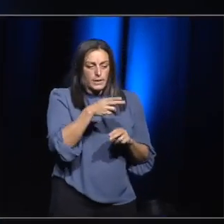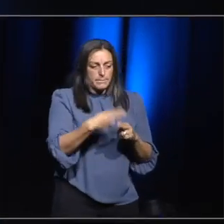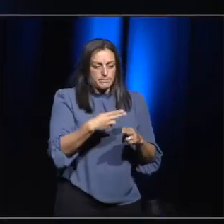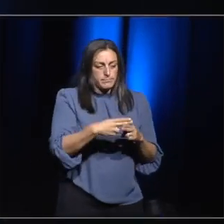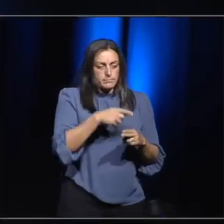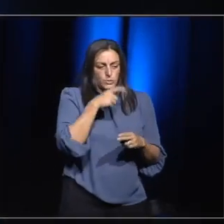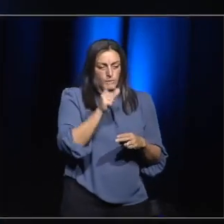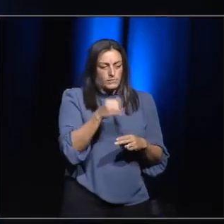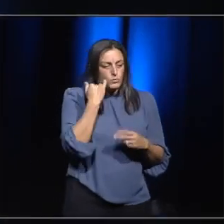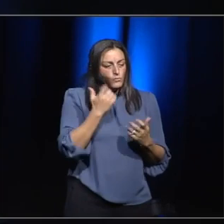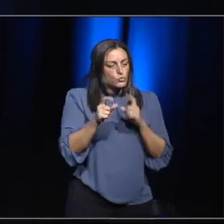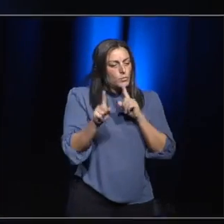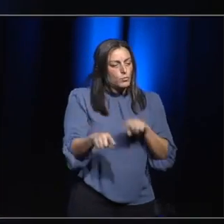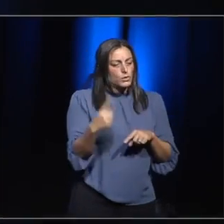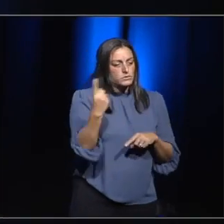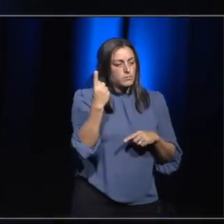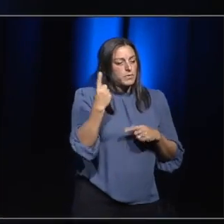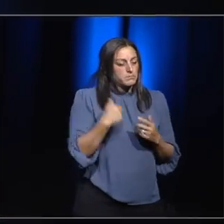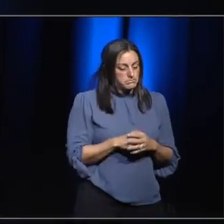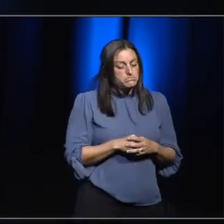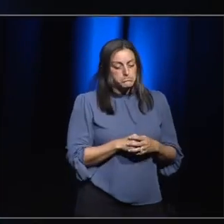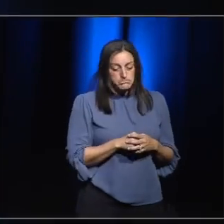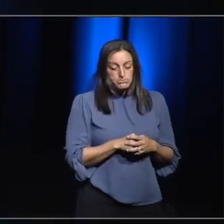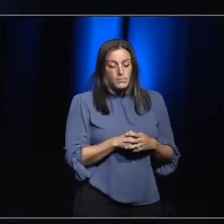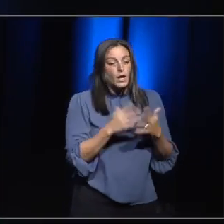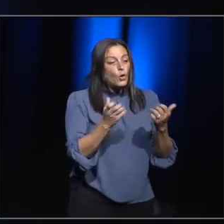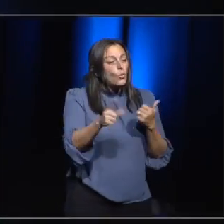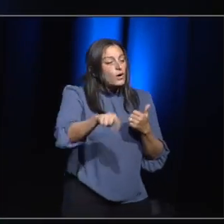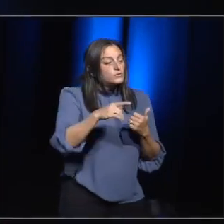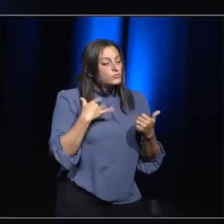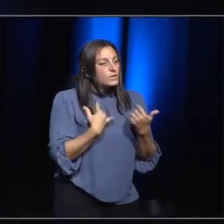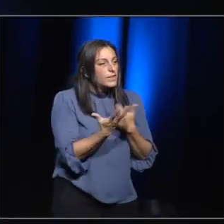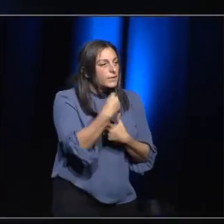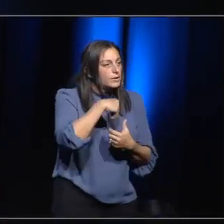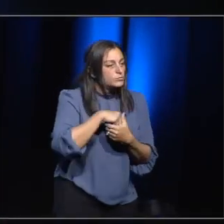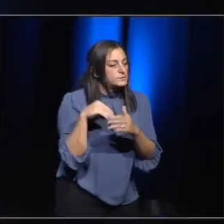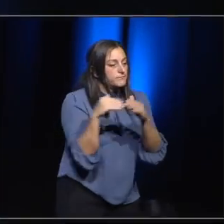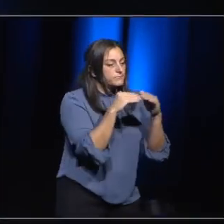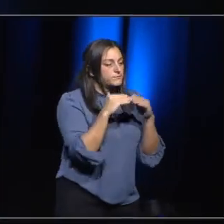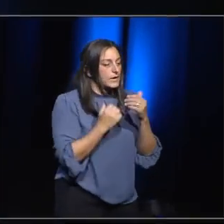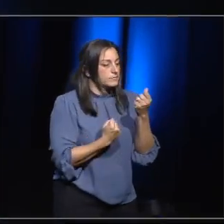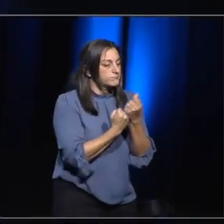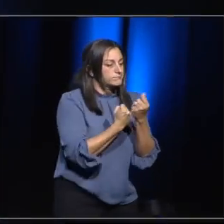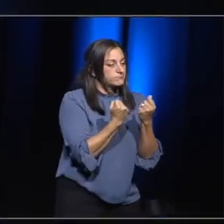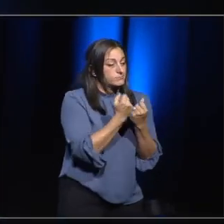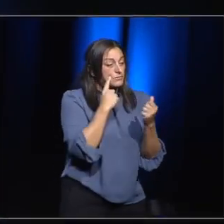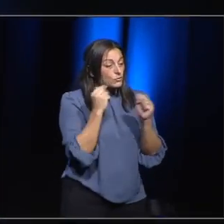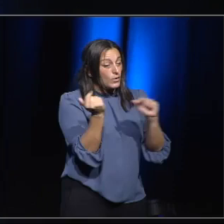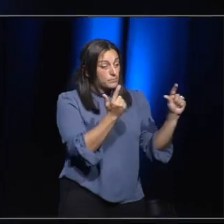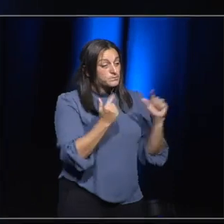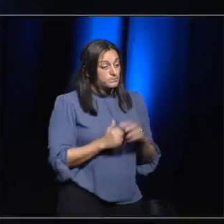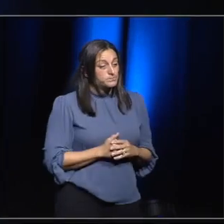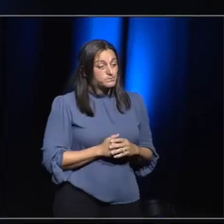together to ensure this space remains inclusive and supportive for everyone.